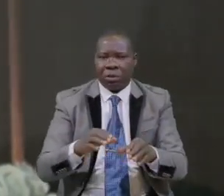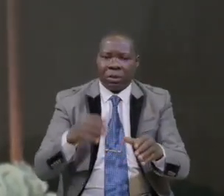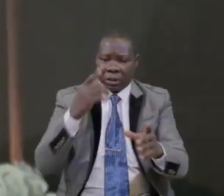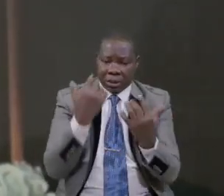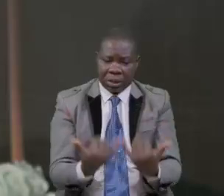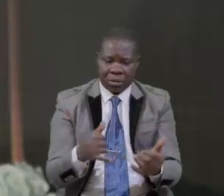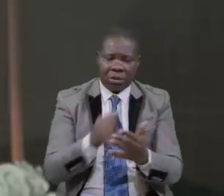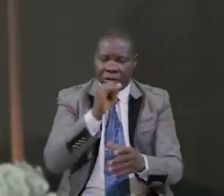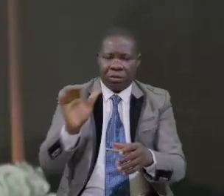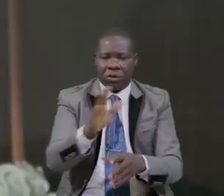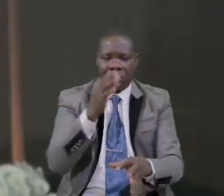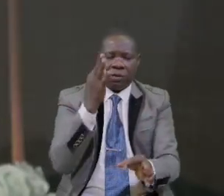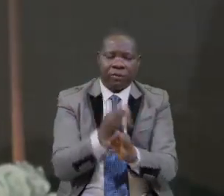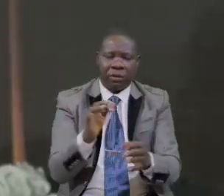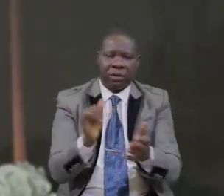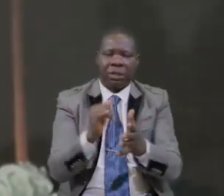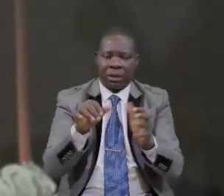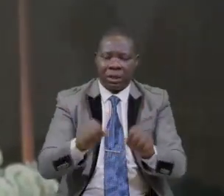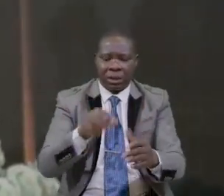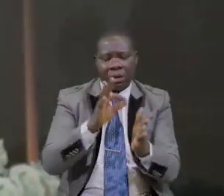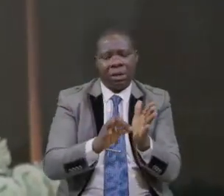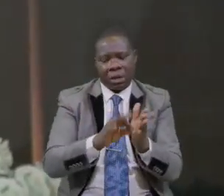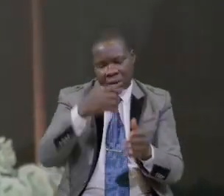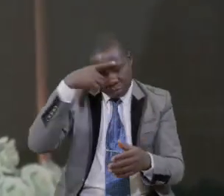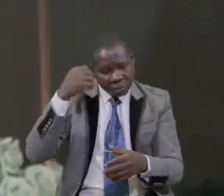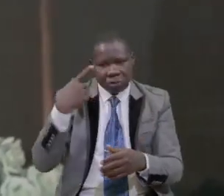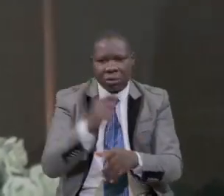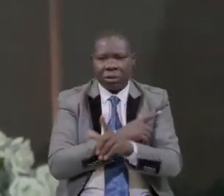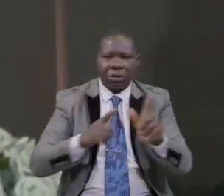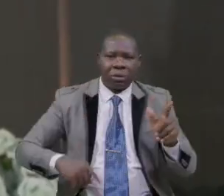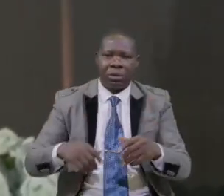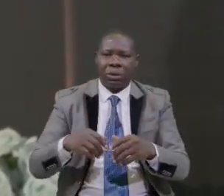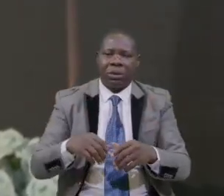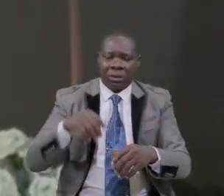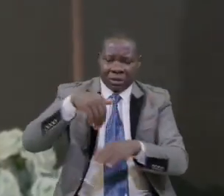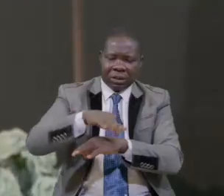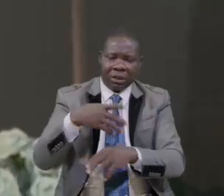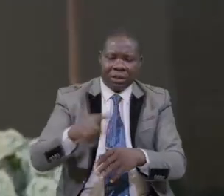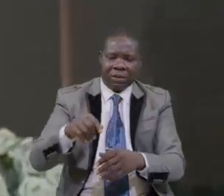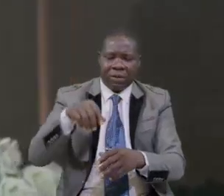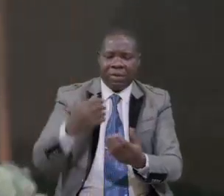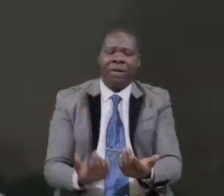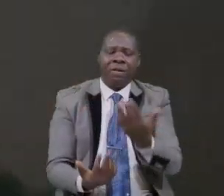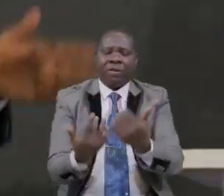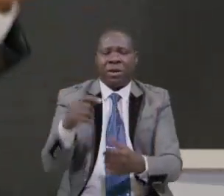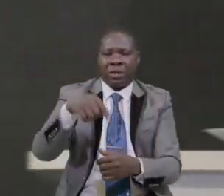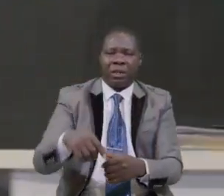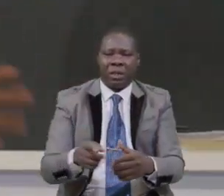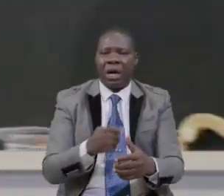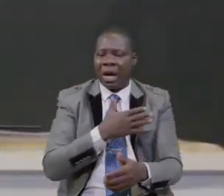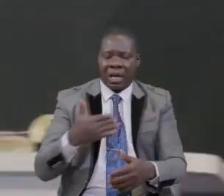comes, because Lord, send the fire down and let the people know that I've done